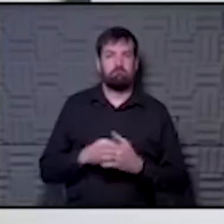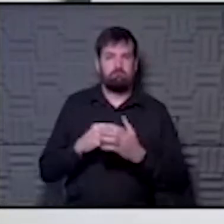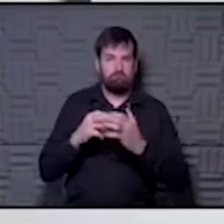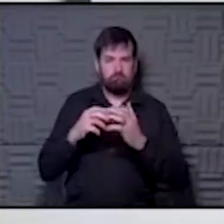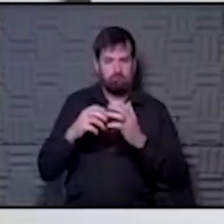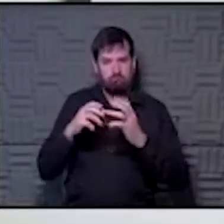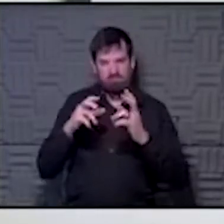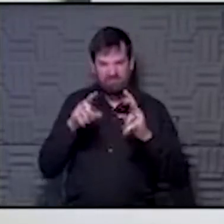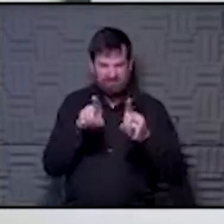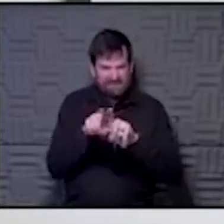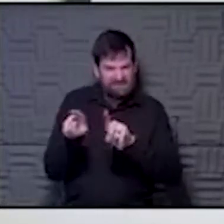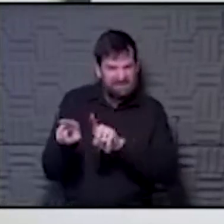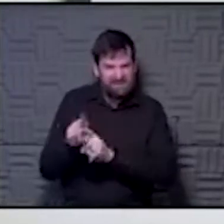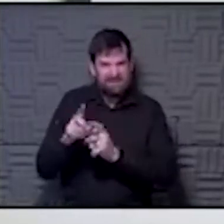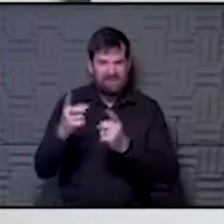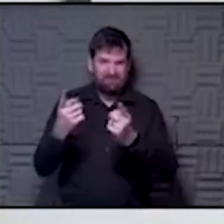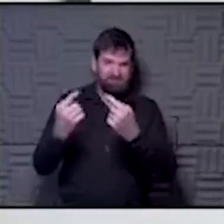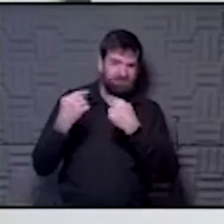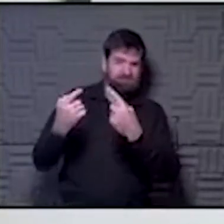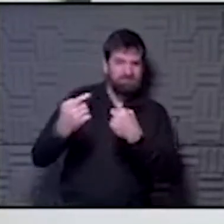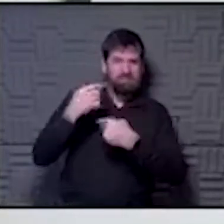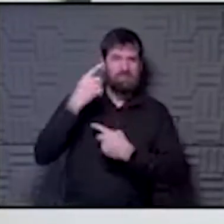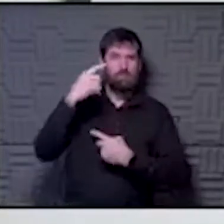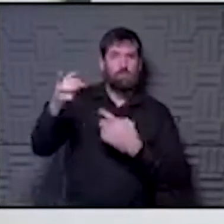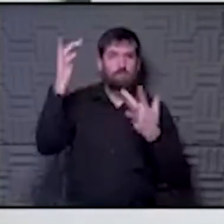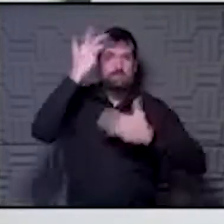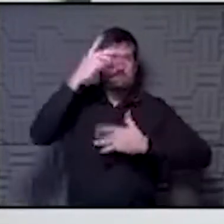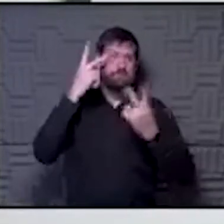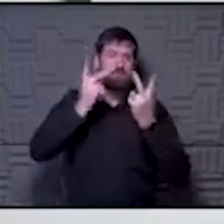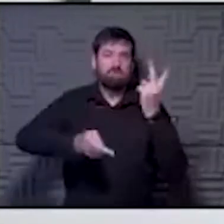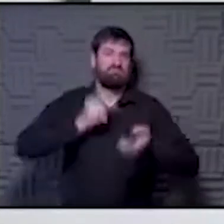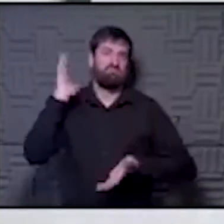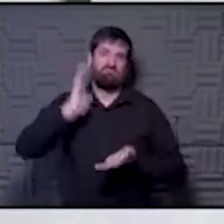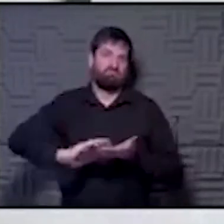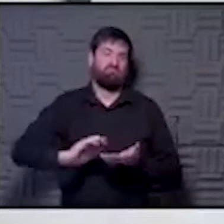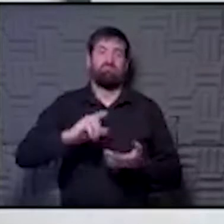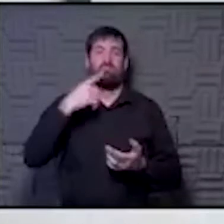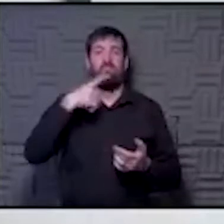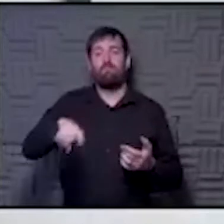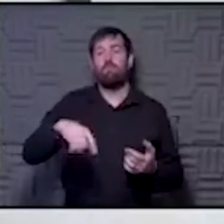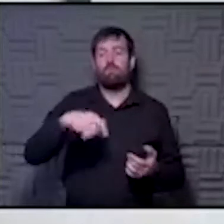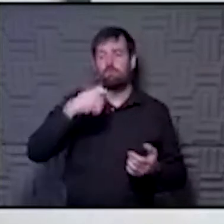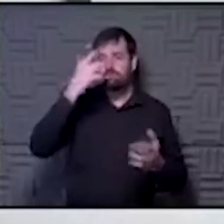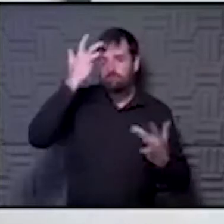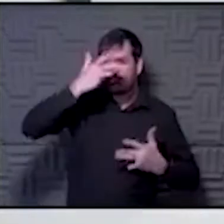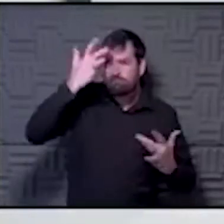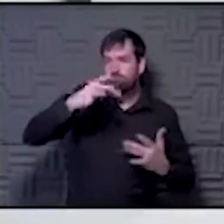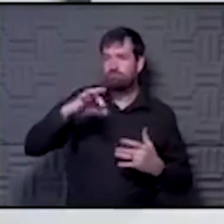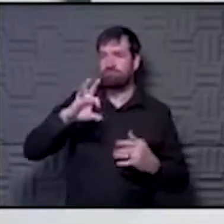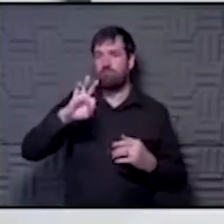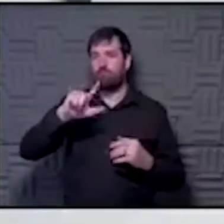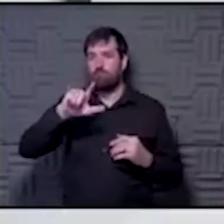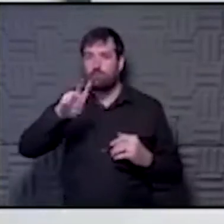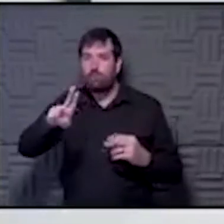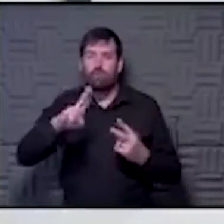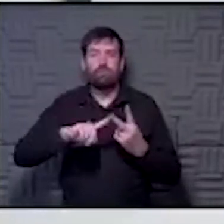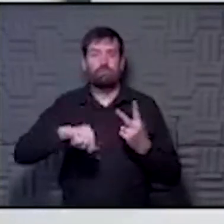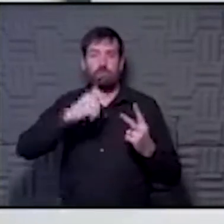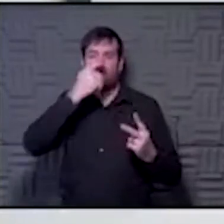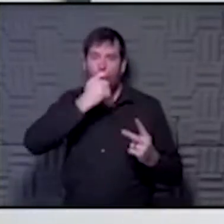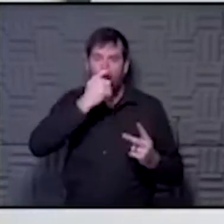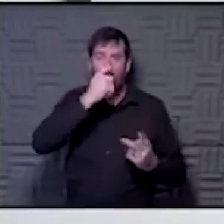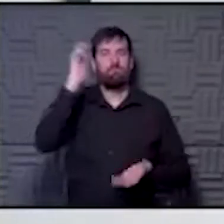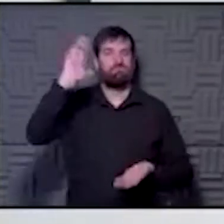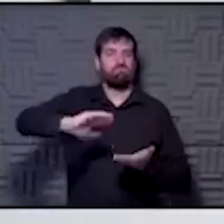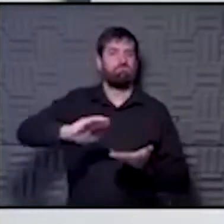visits that we normally would. So even just the standard sort of flu and cold and illness of this time of year, we're not seeing the same